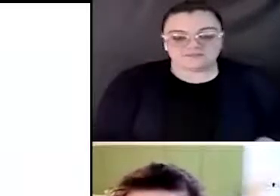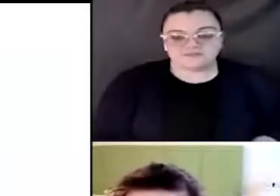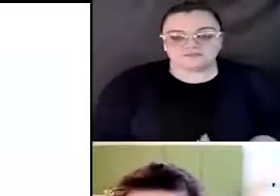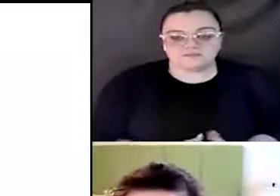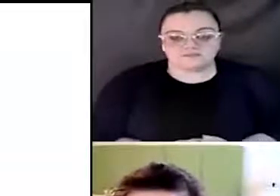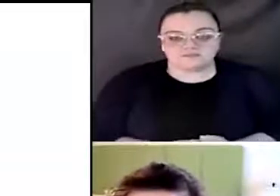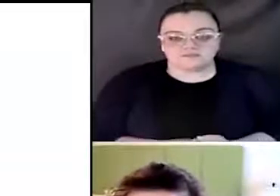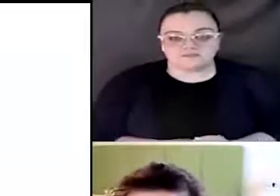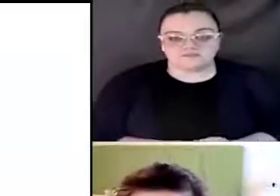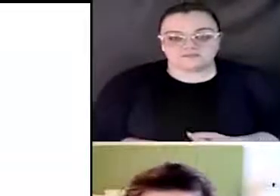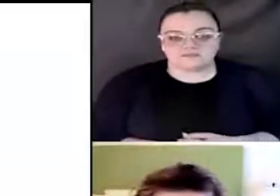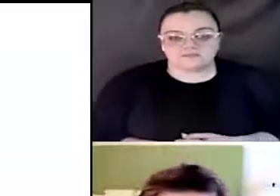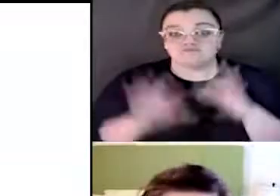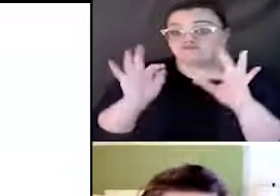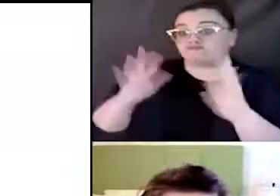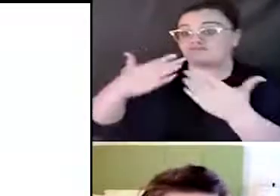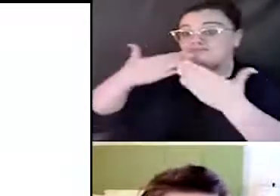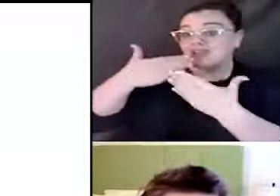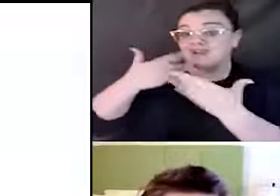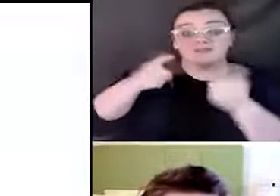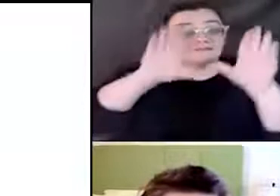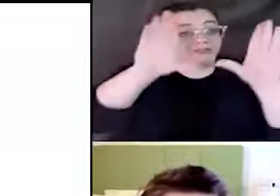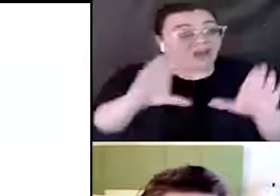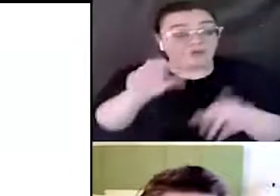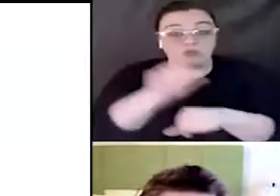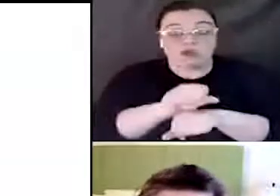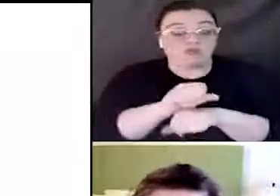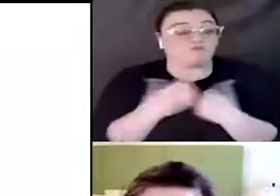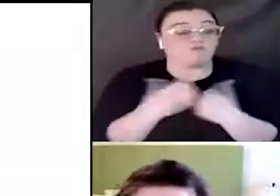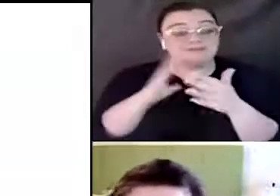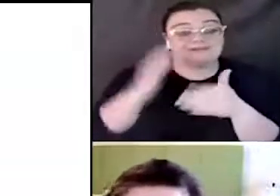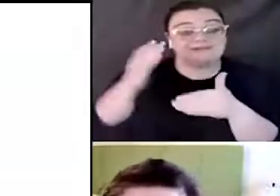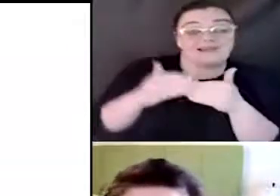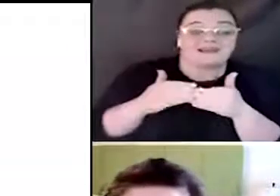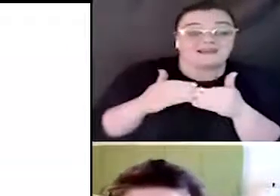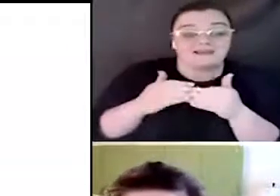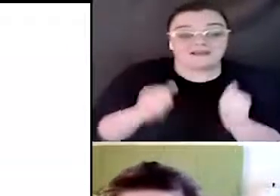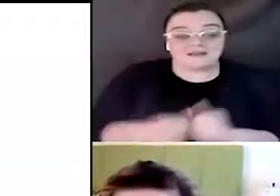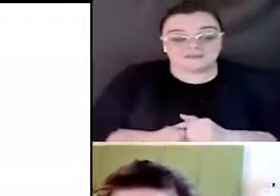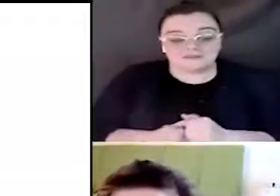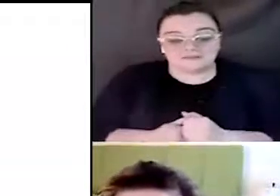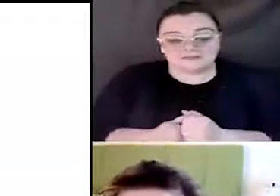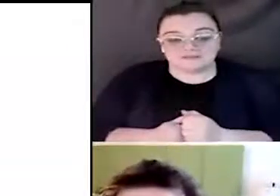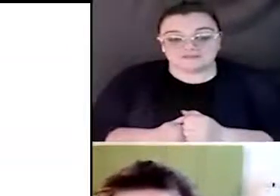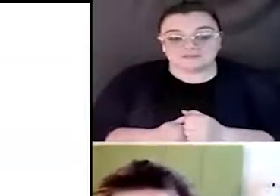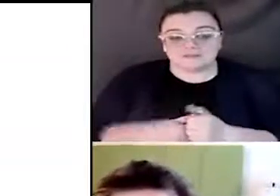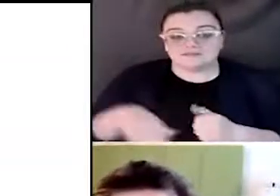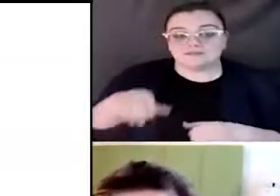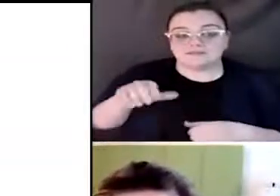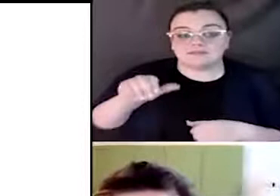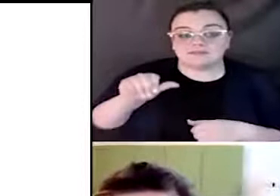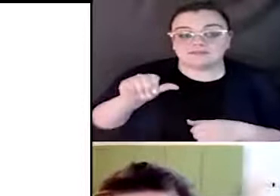Thank you very much. Fantastic work. And next up, we will be hearing from Alas